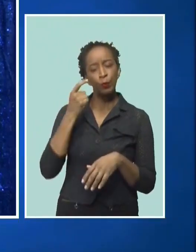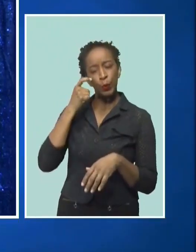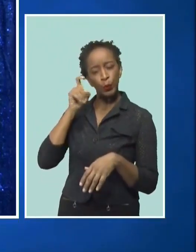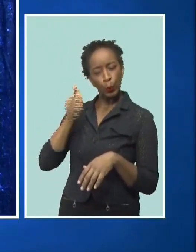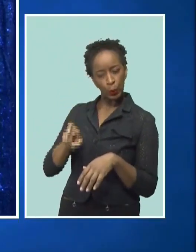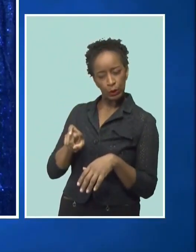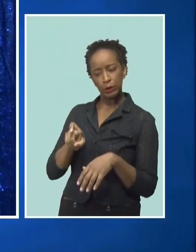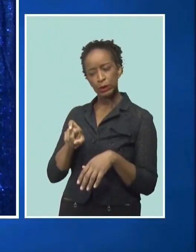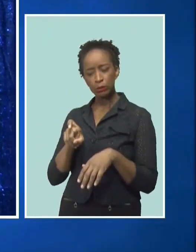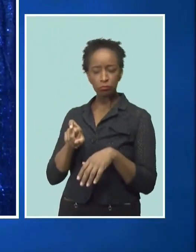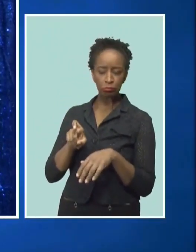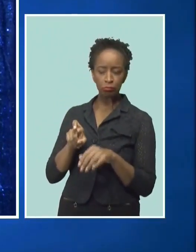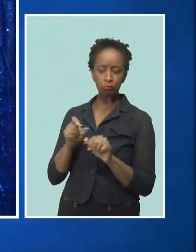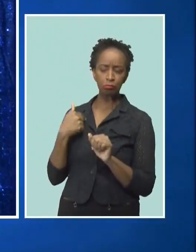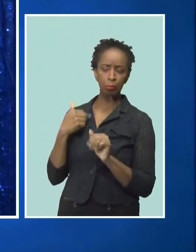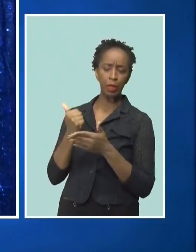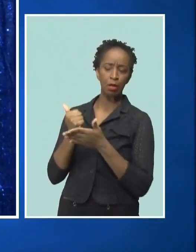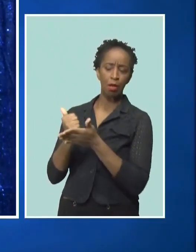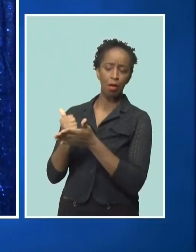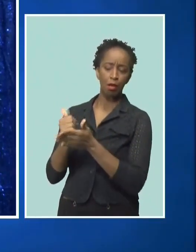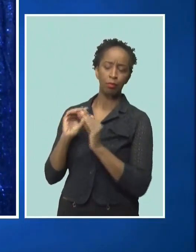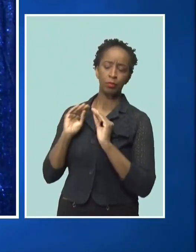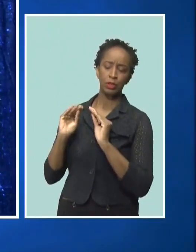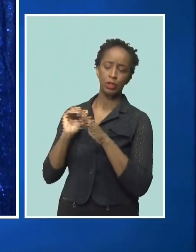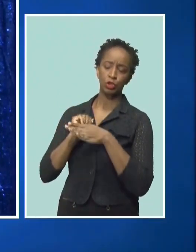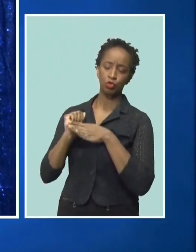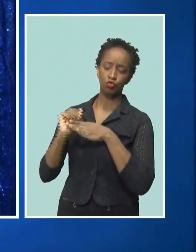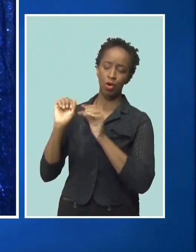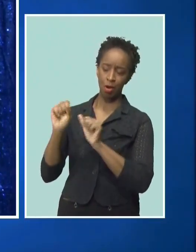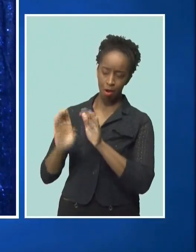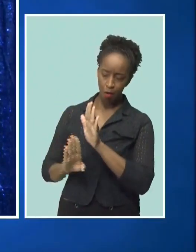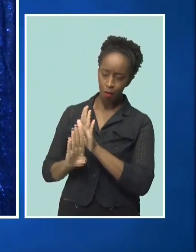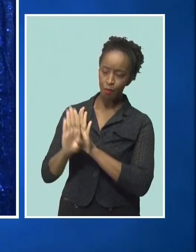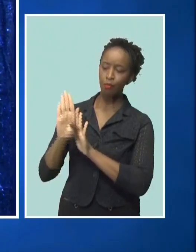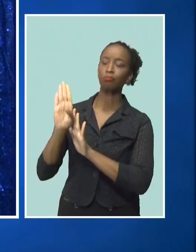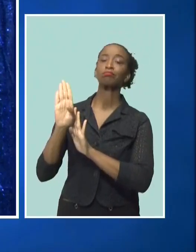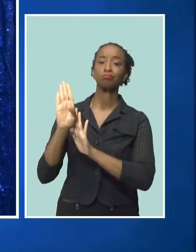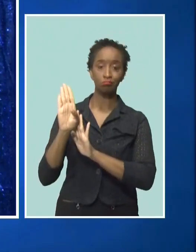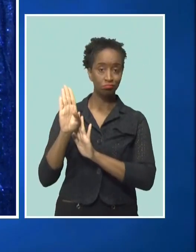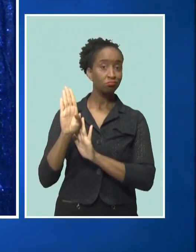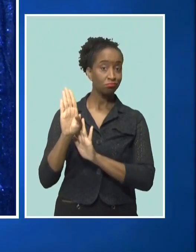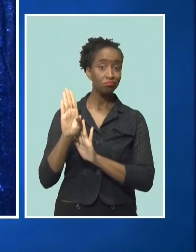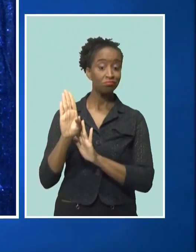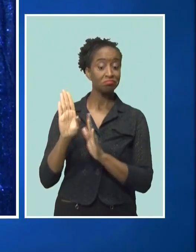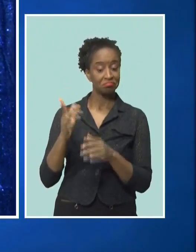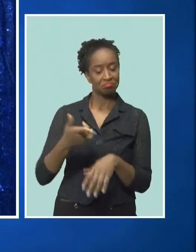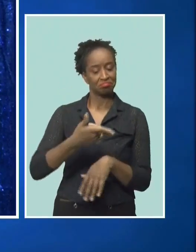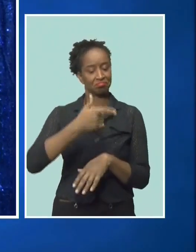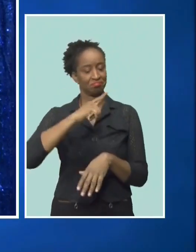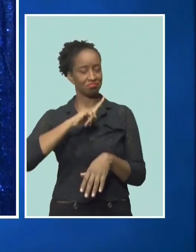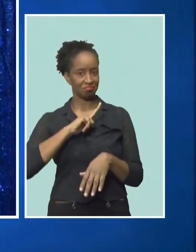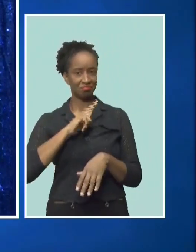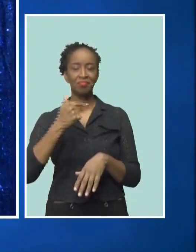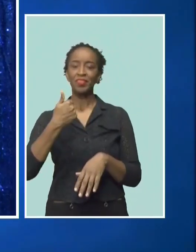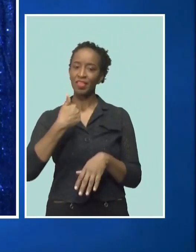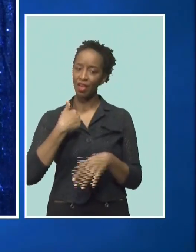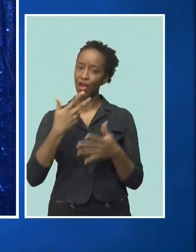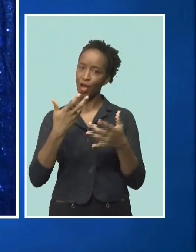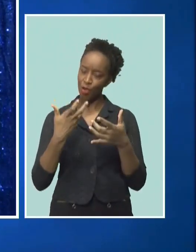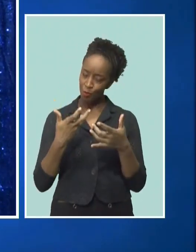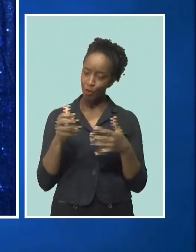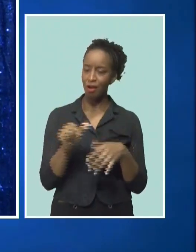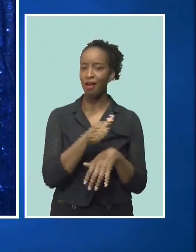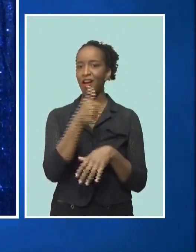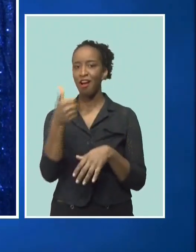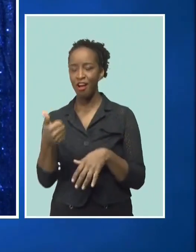and that's what I always want to do, just help wherever I can, and this program